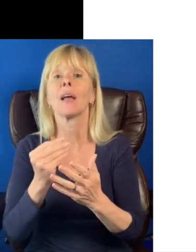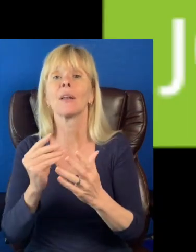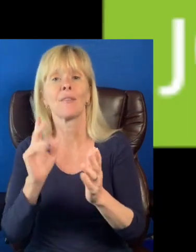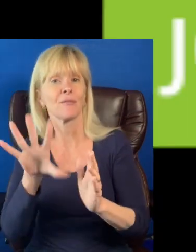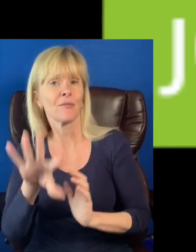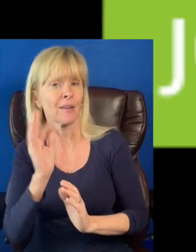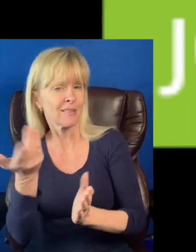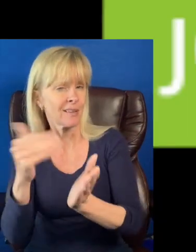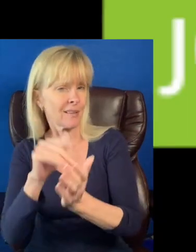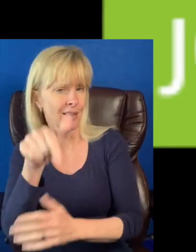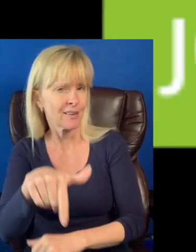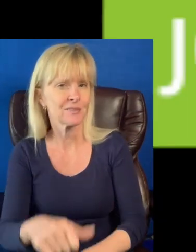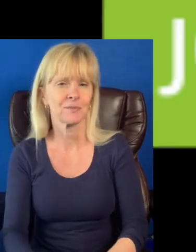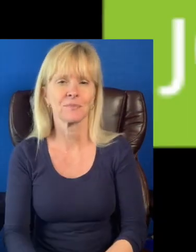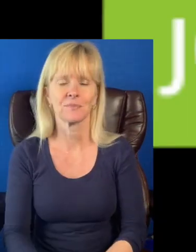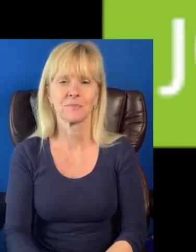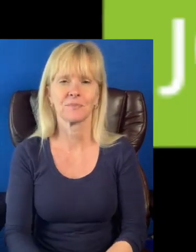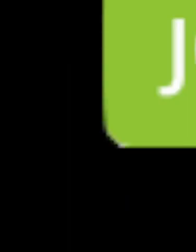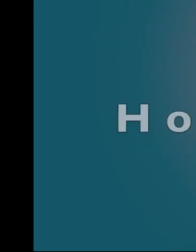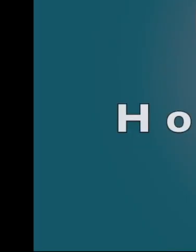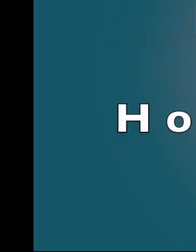again.